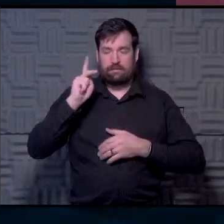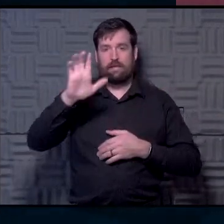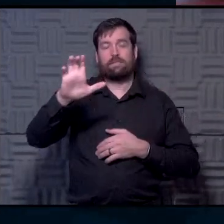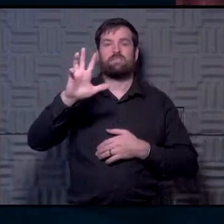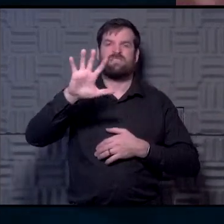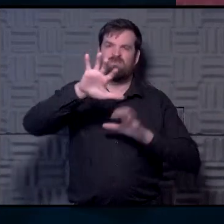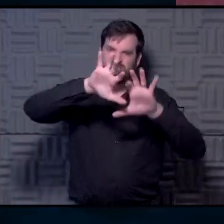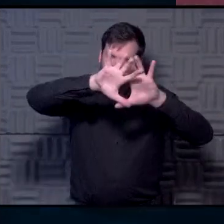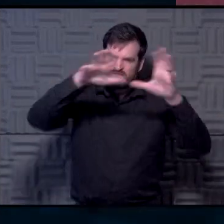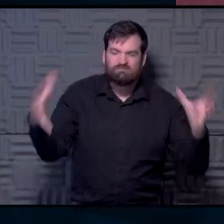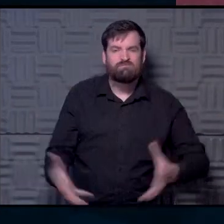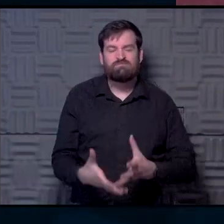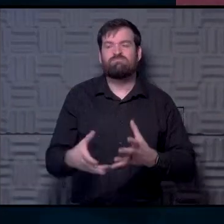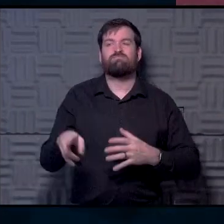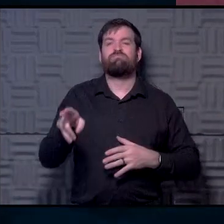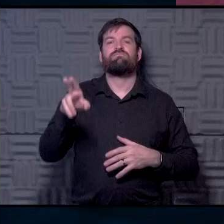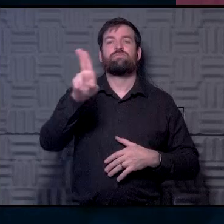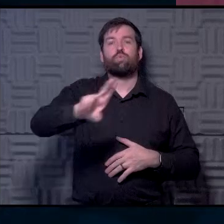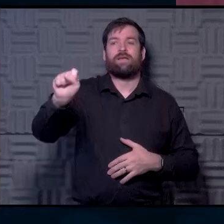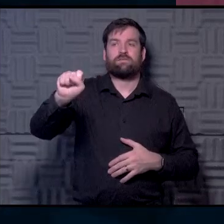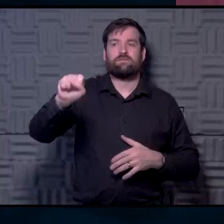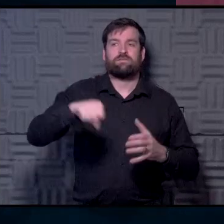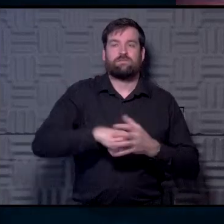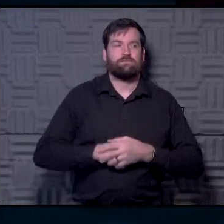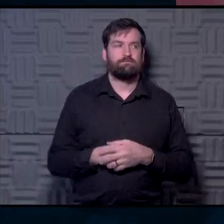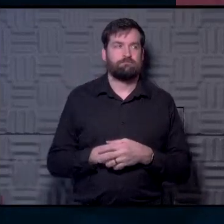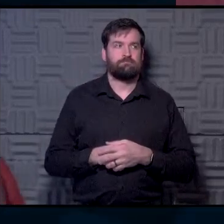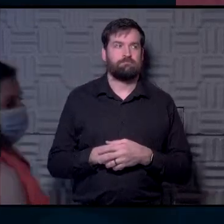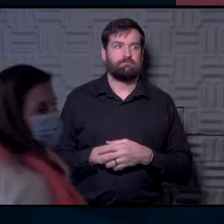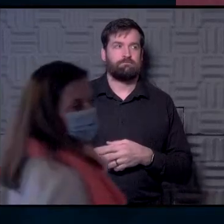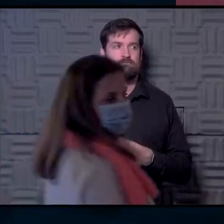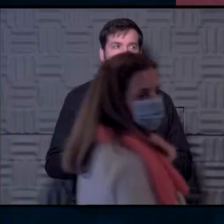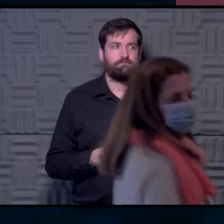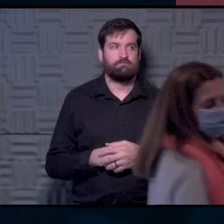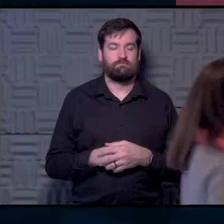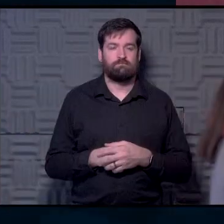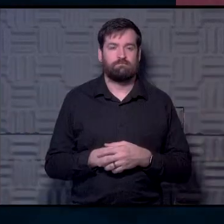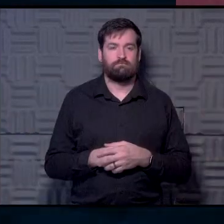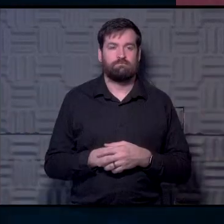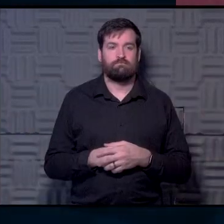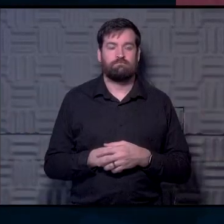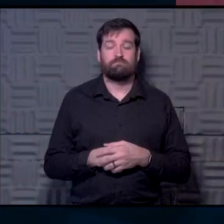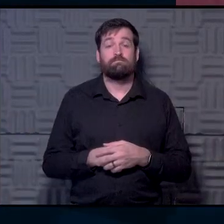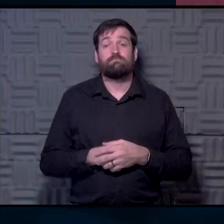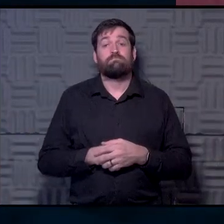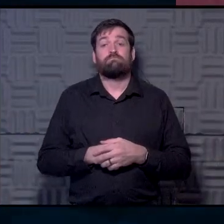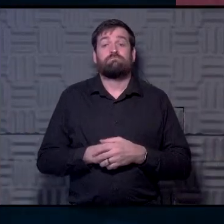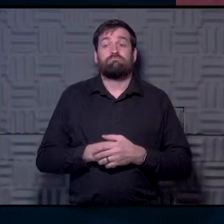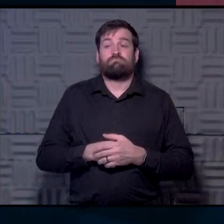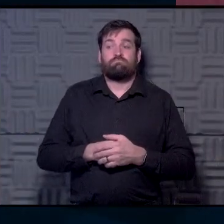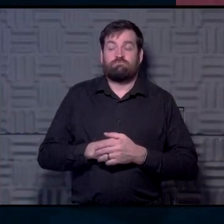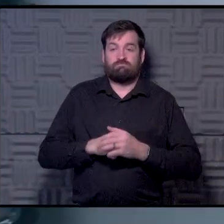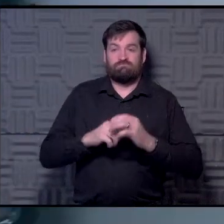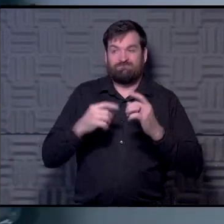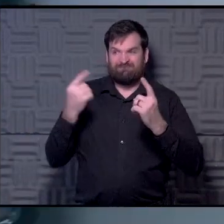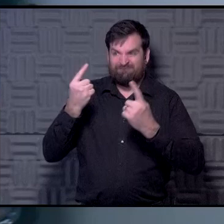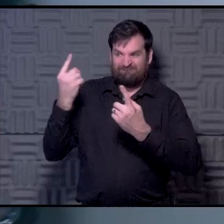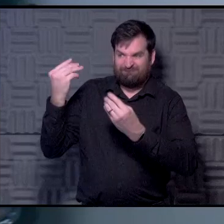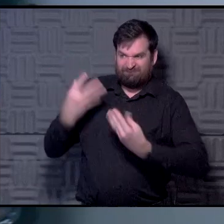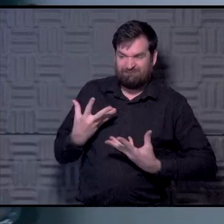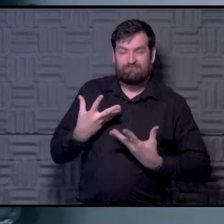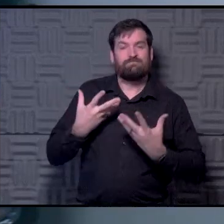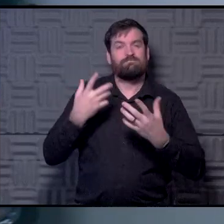and throughout the United States. All right. Not to anything that we knew was coming down the pipe this year. Every year